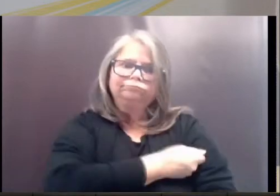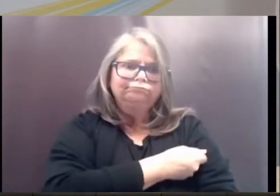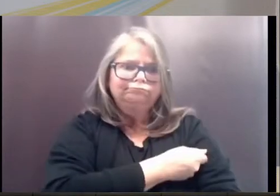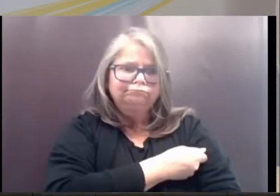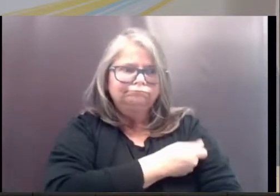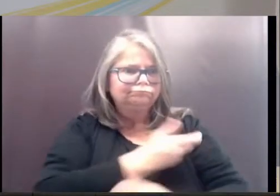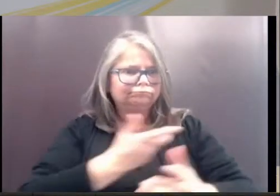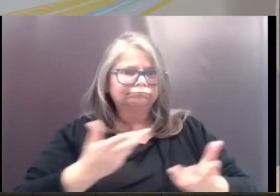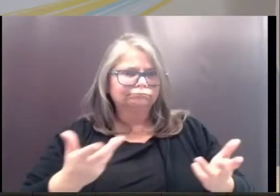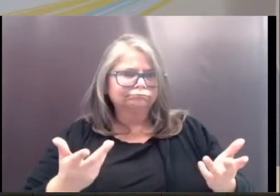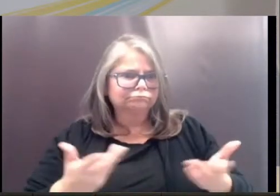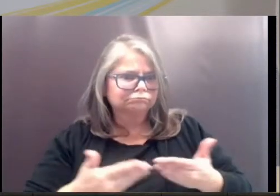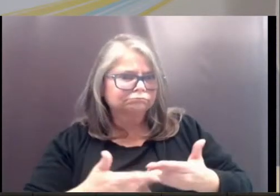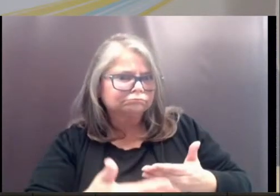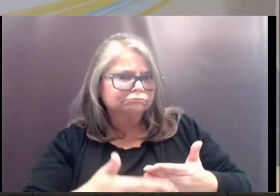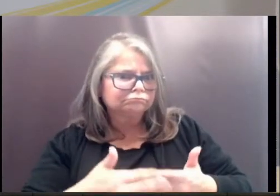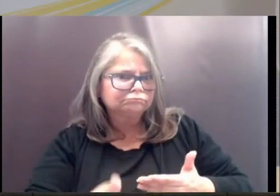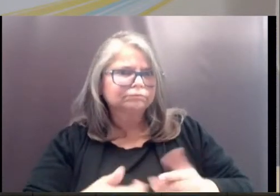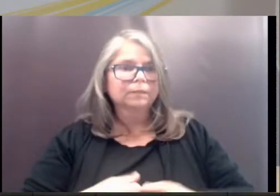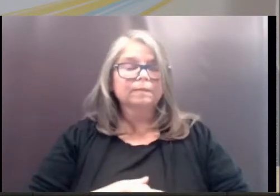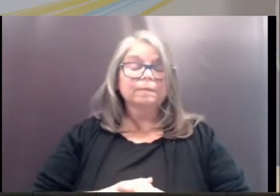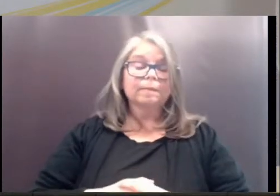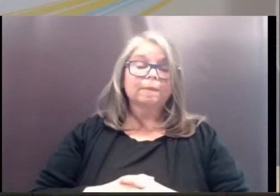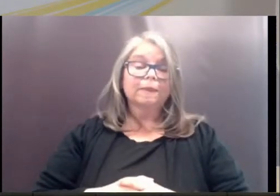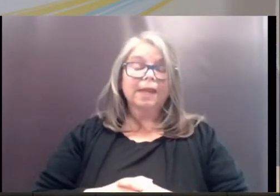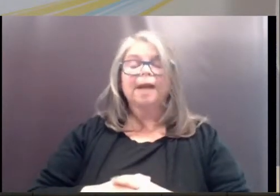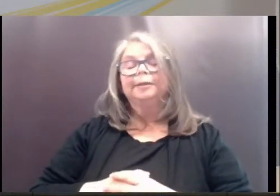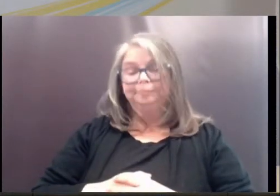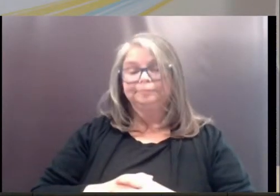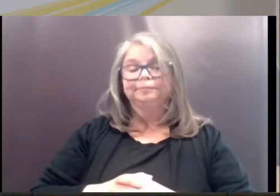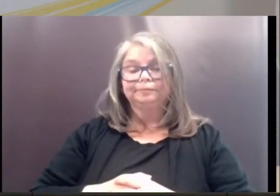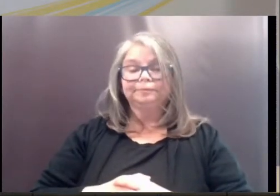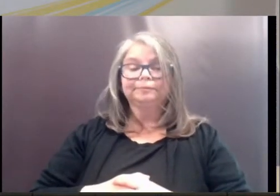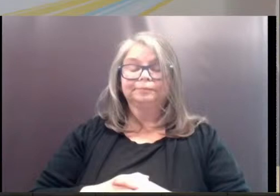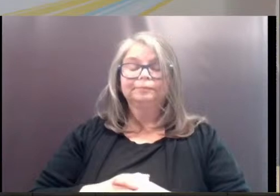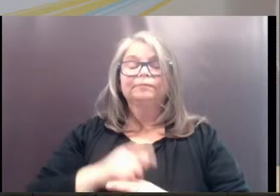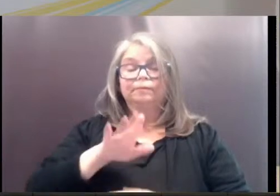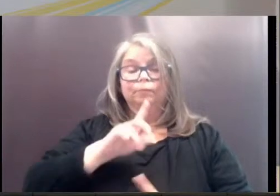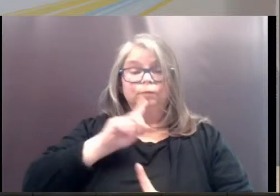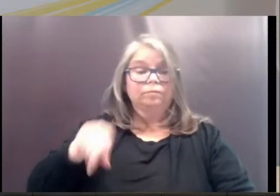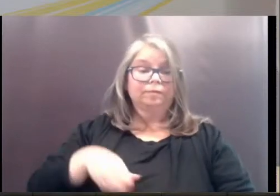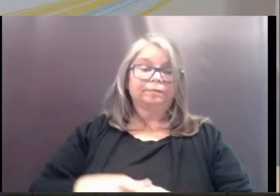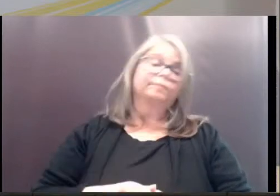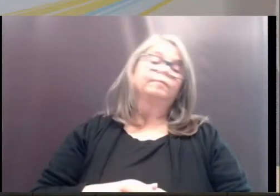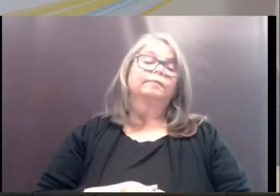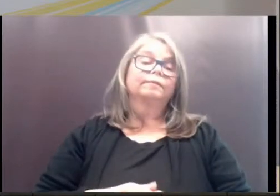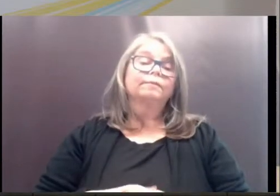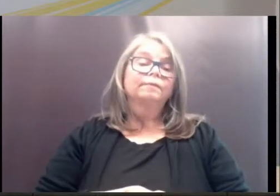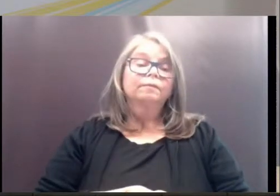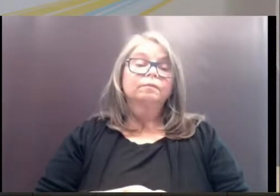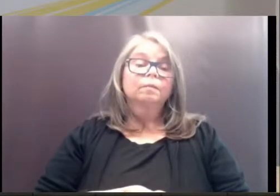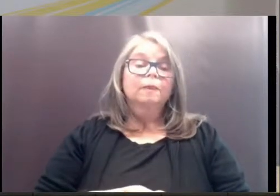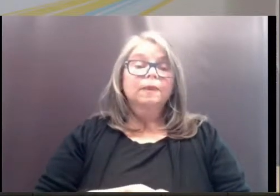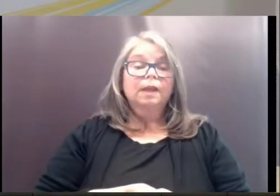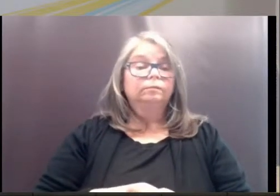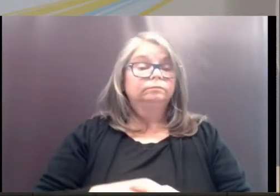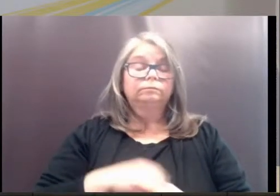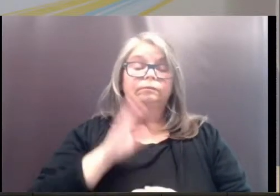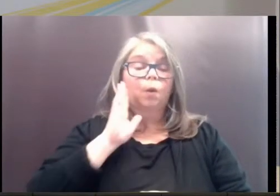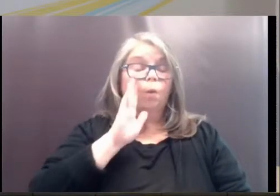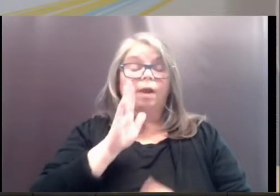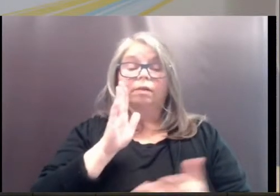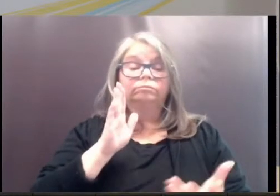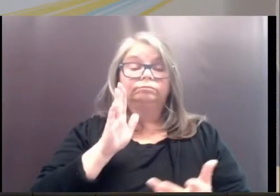happening? Well, of course, as we sort of referenced here, it will be by appointment